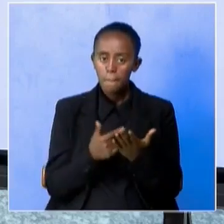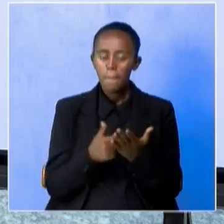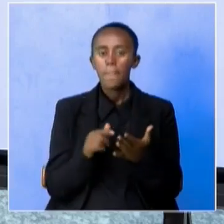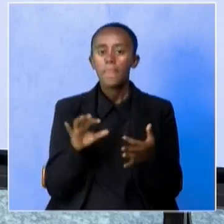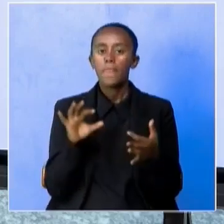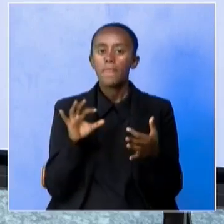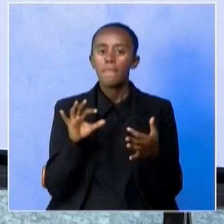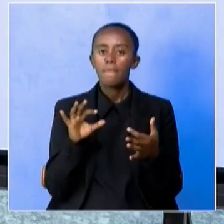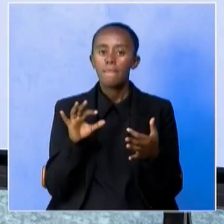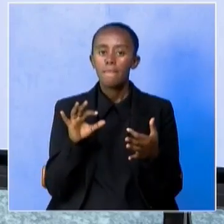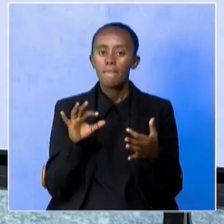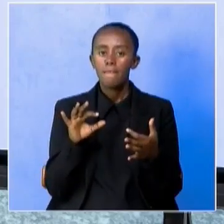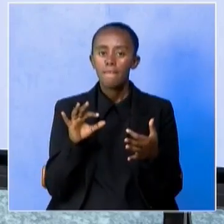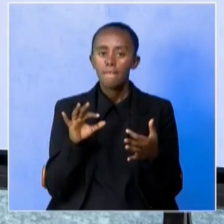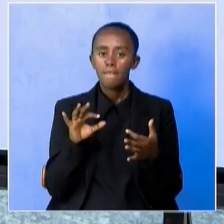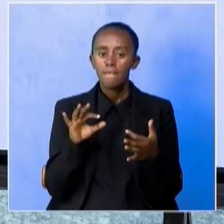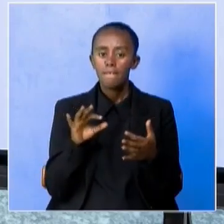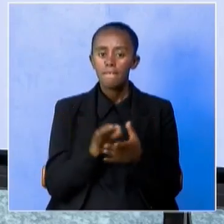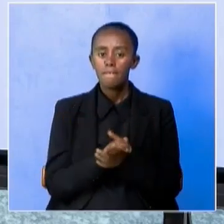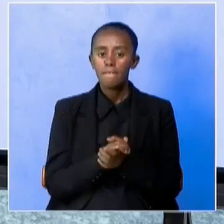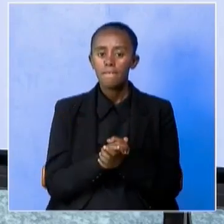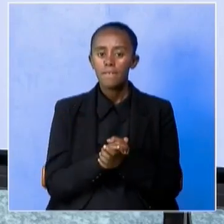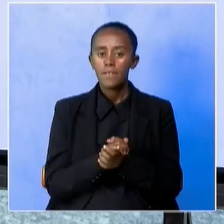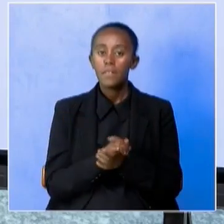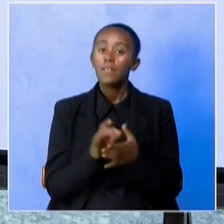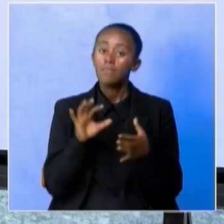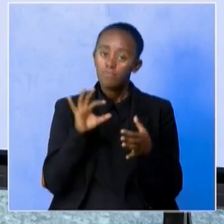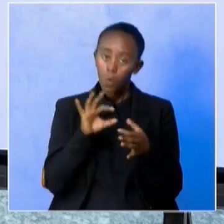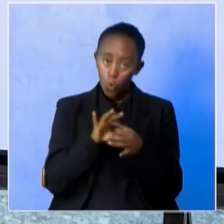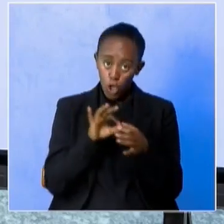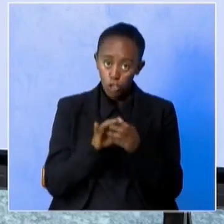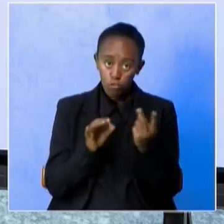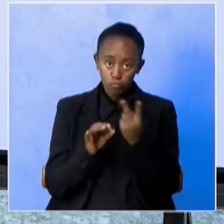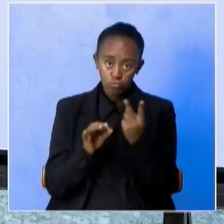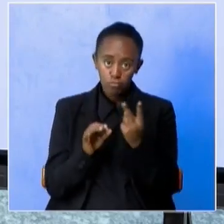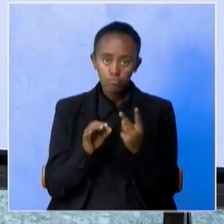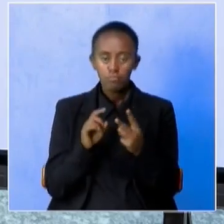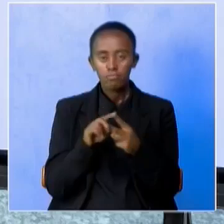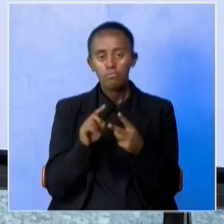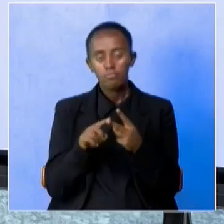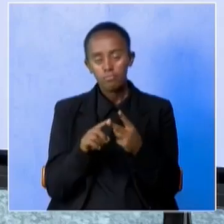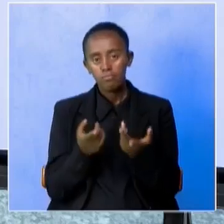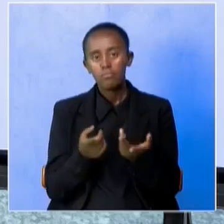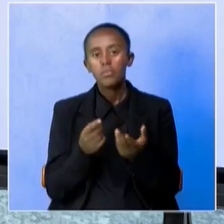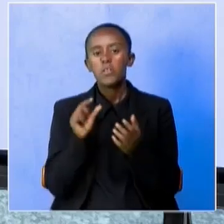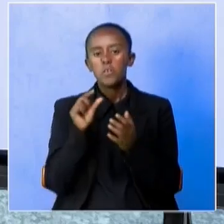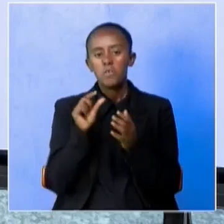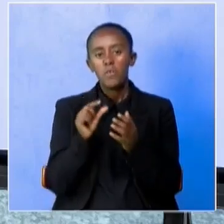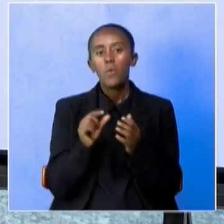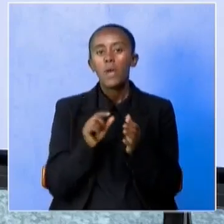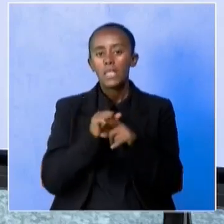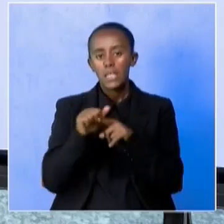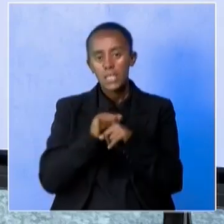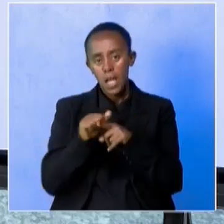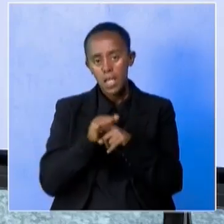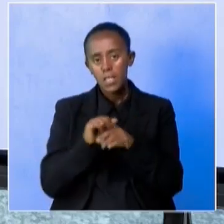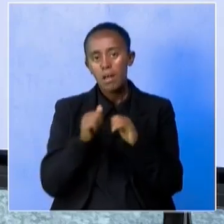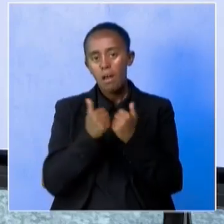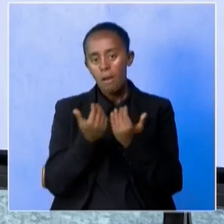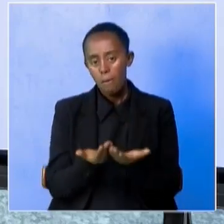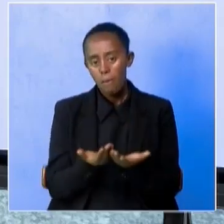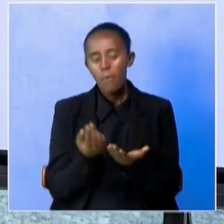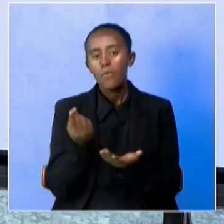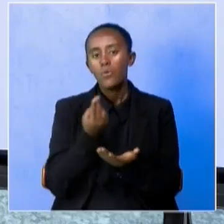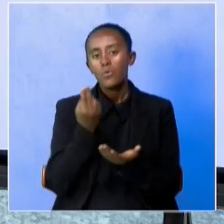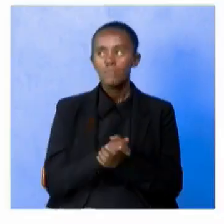coordinating and subordinating conjunctions, let's do a few exercises and see how well